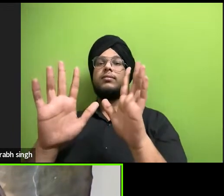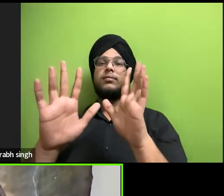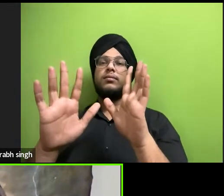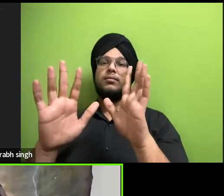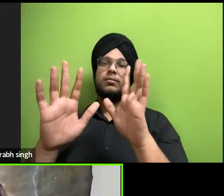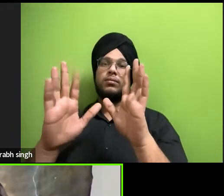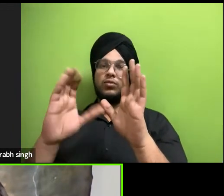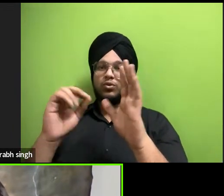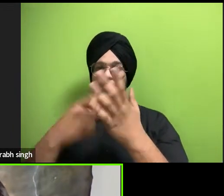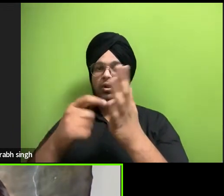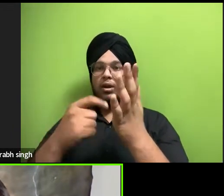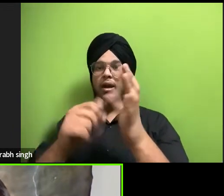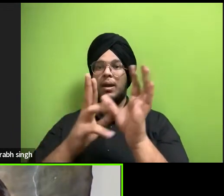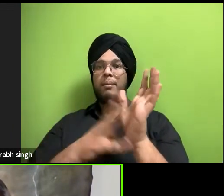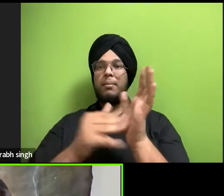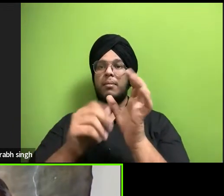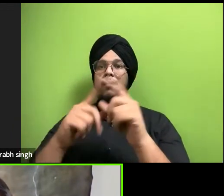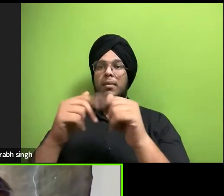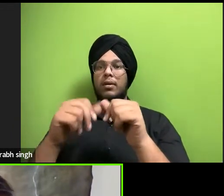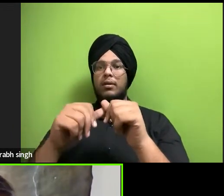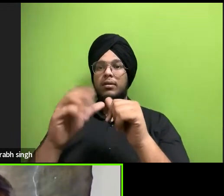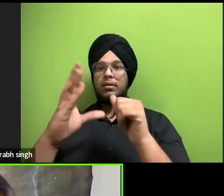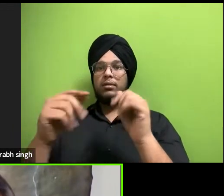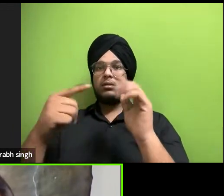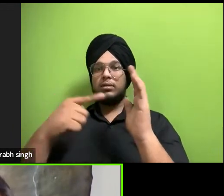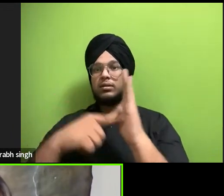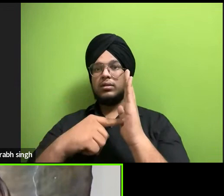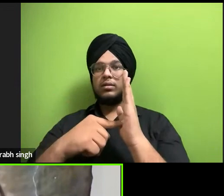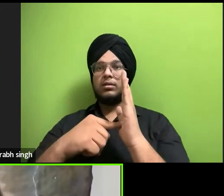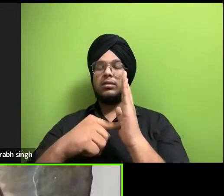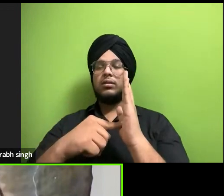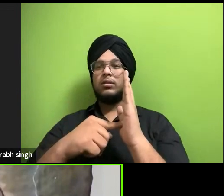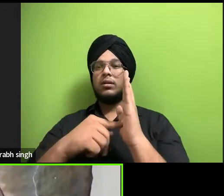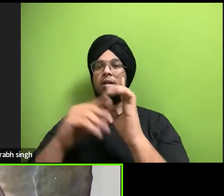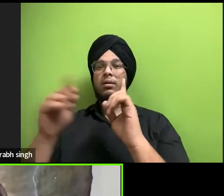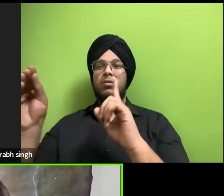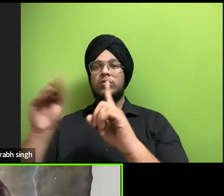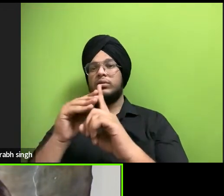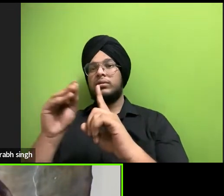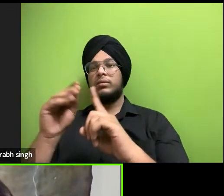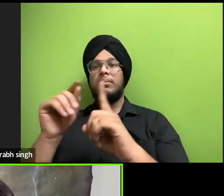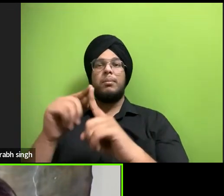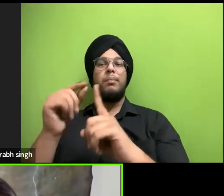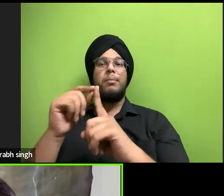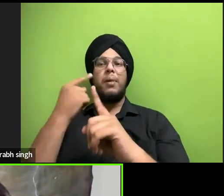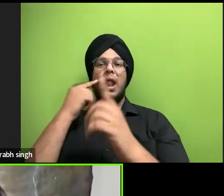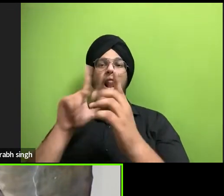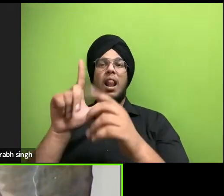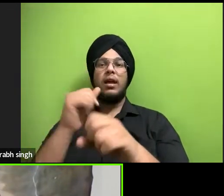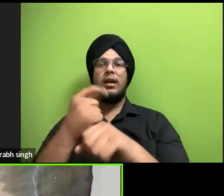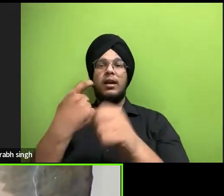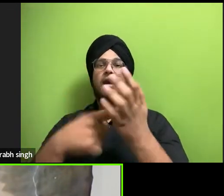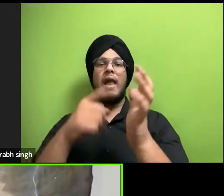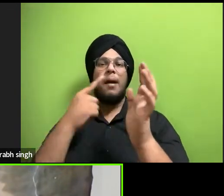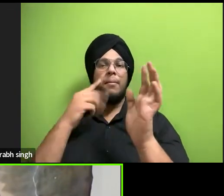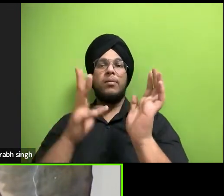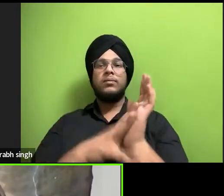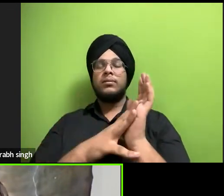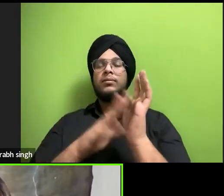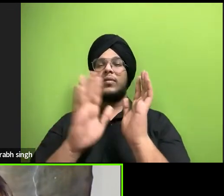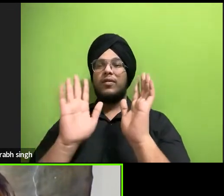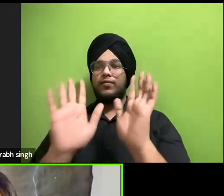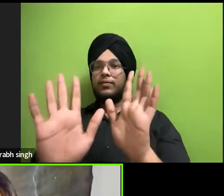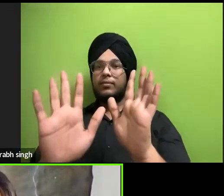Kuramata. And it's like almost a pilgrim site now for so many of those